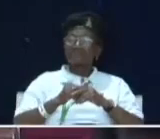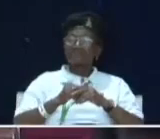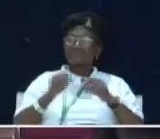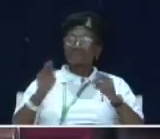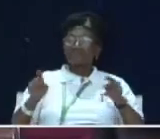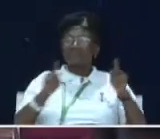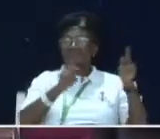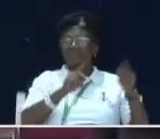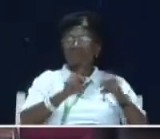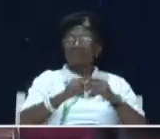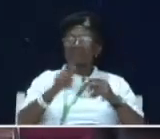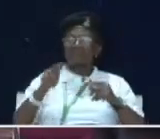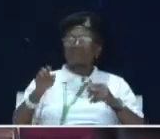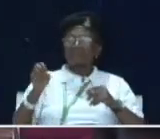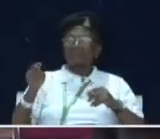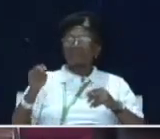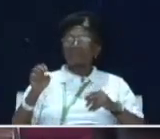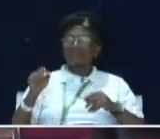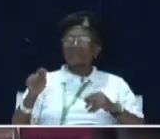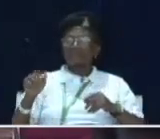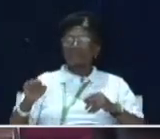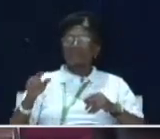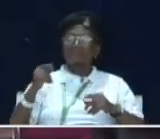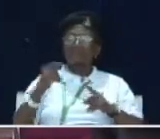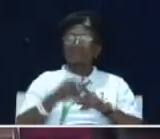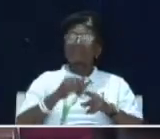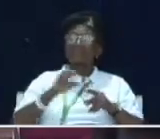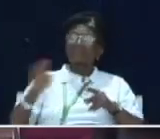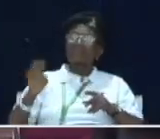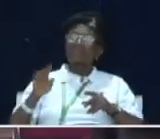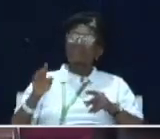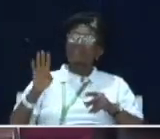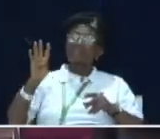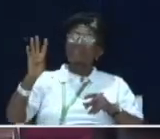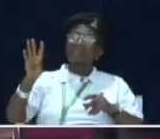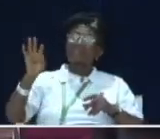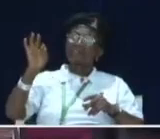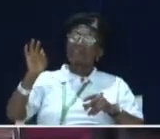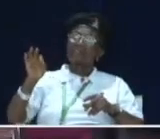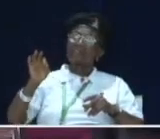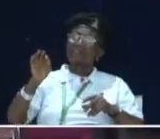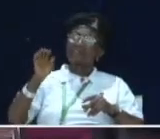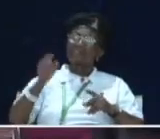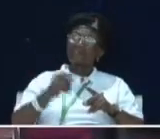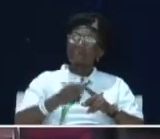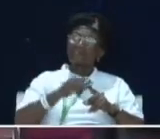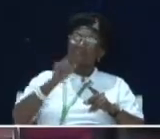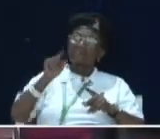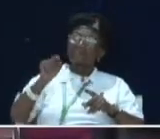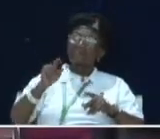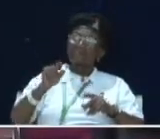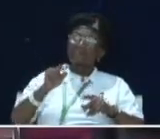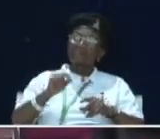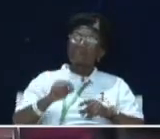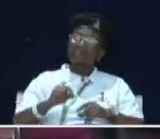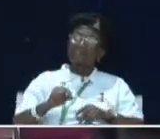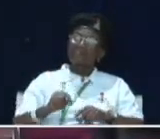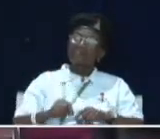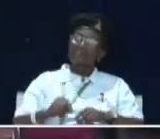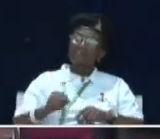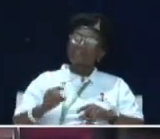According to Genesis chapter 48 from verse 8 to 20, Genesis 48 from verse 8 to 20,